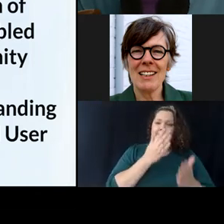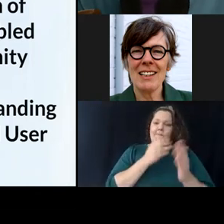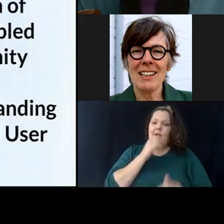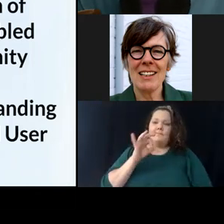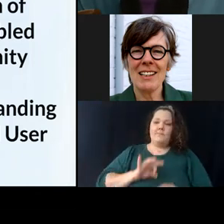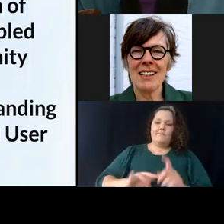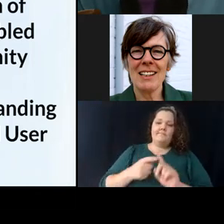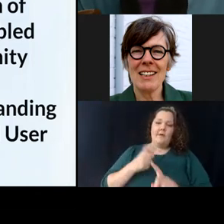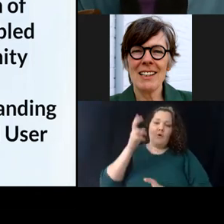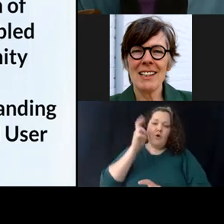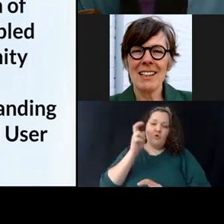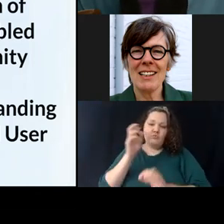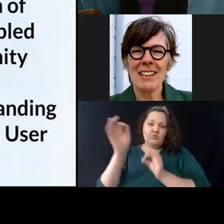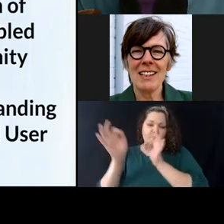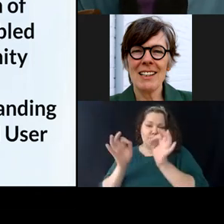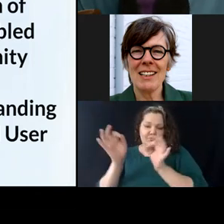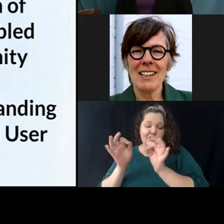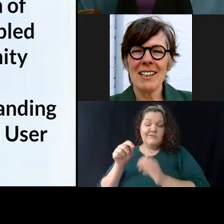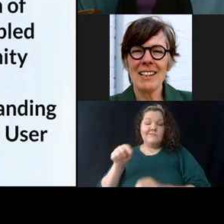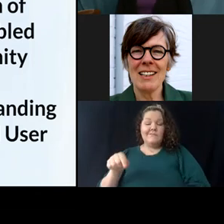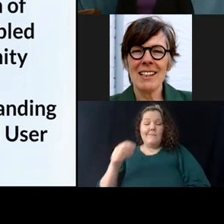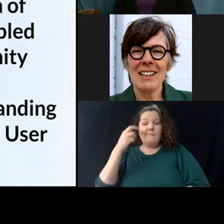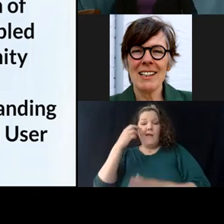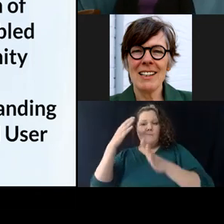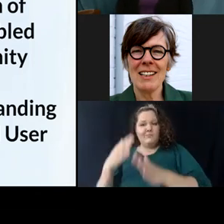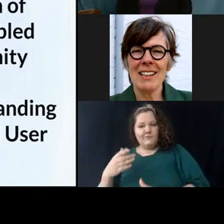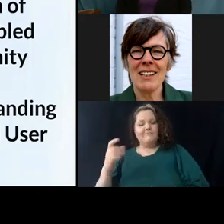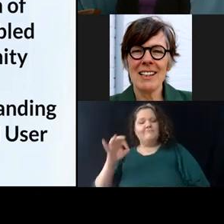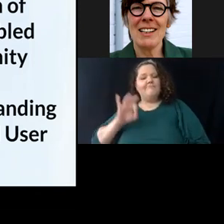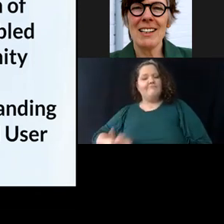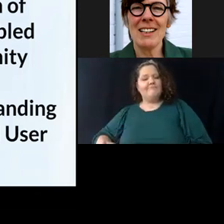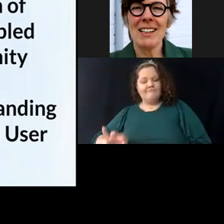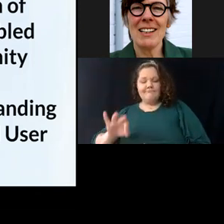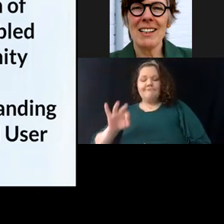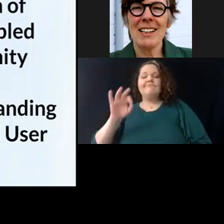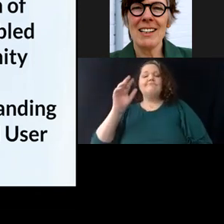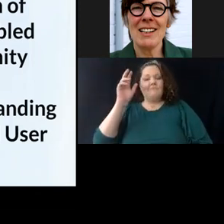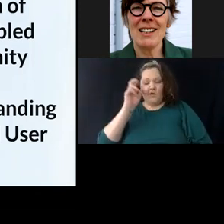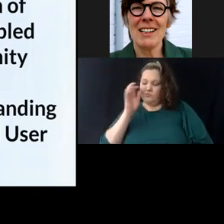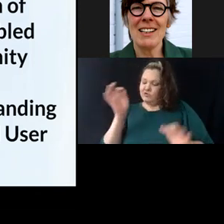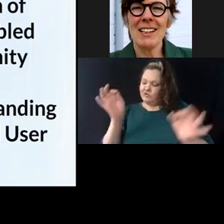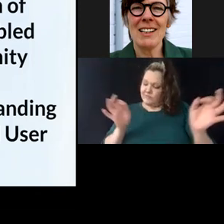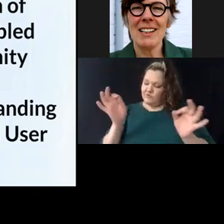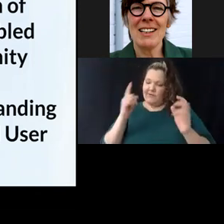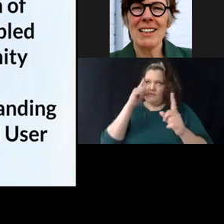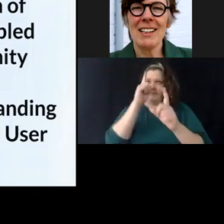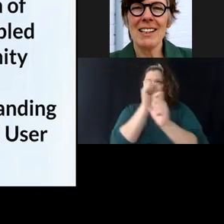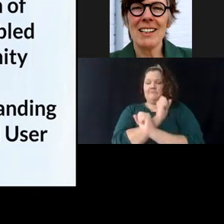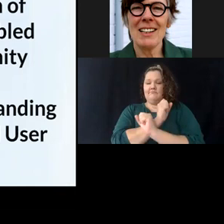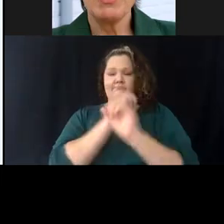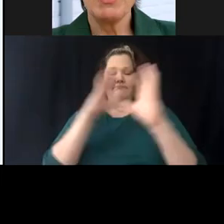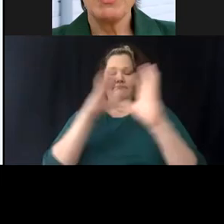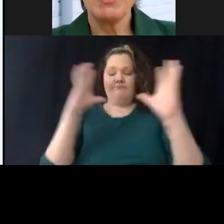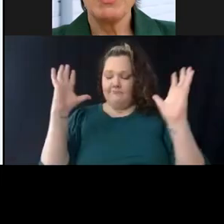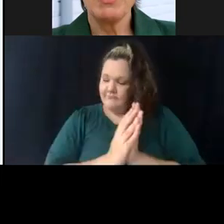access, it may be very different. If we're talking about a deaf-blind person, audio description may not be very beneficial as compared to a person who is blind